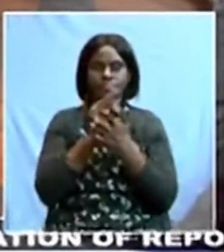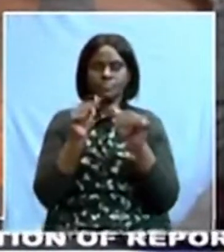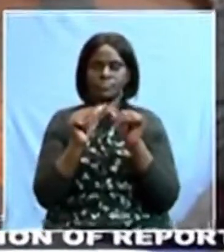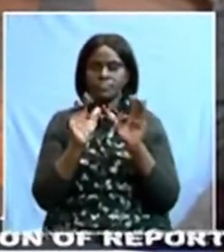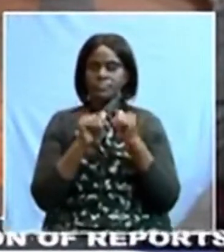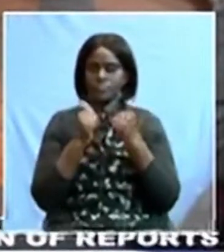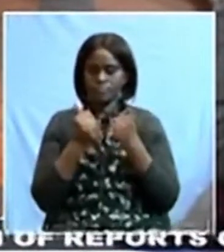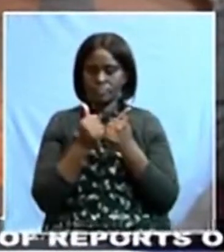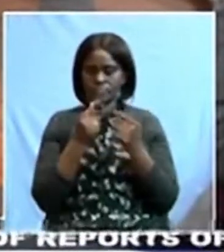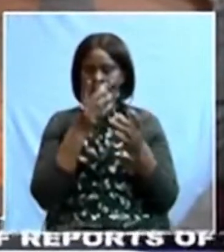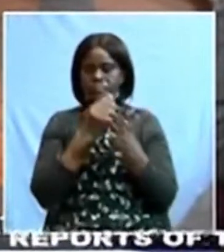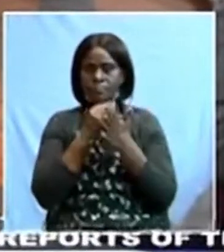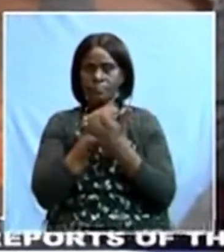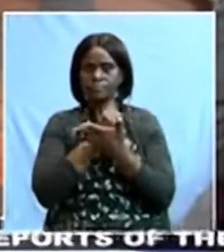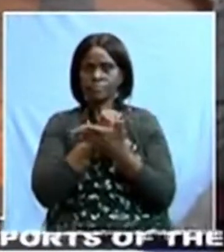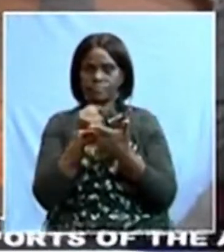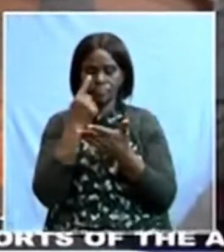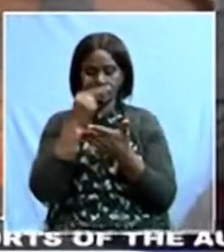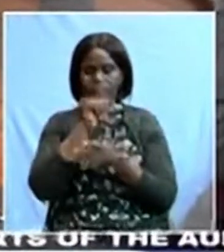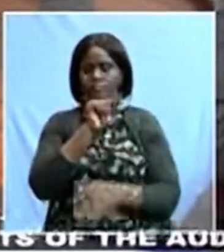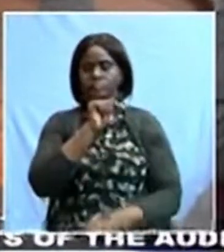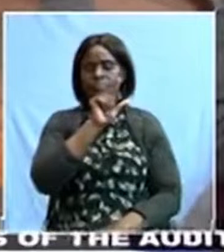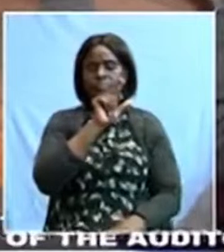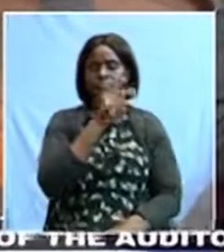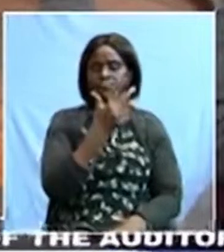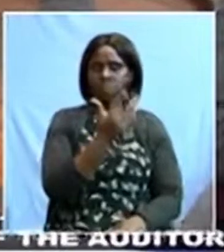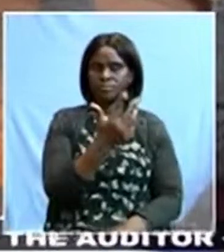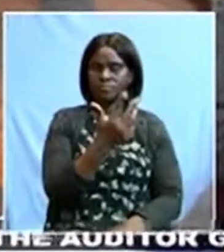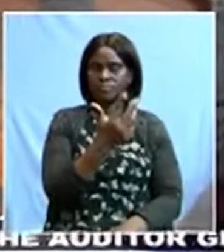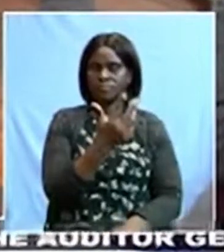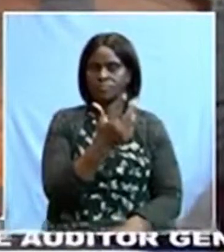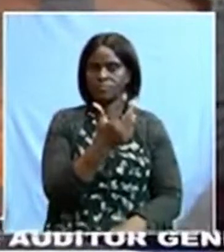General on the financial statements for 2022.